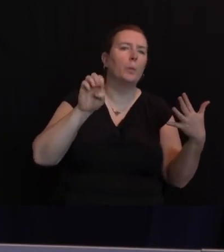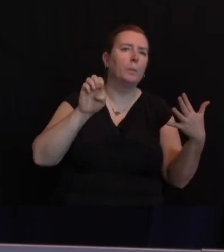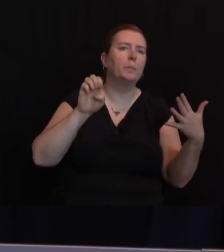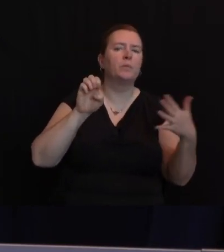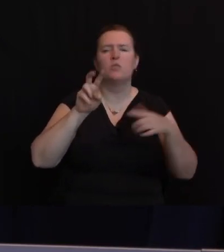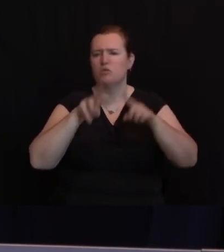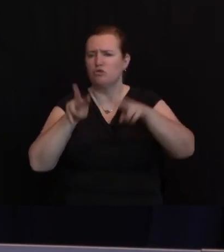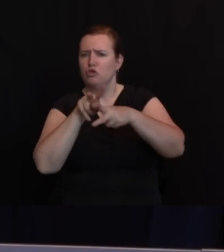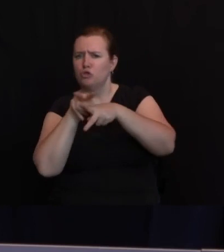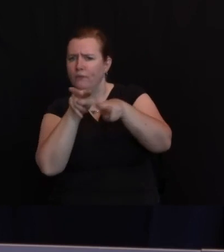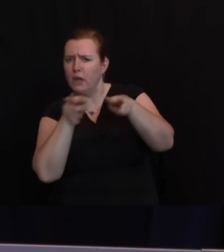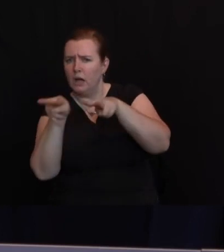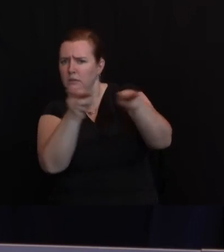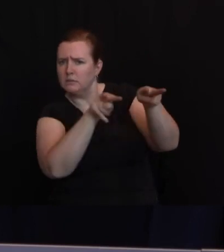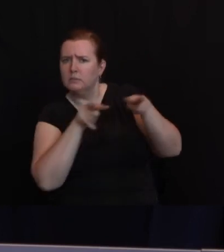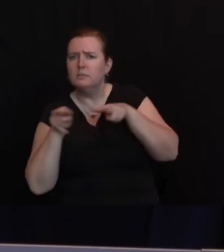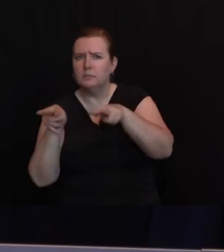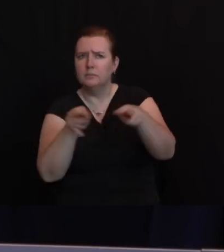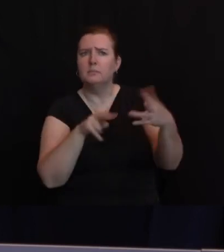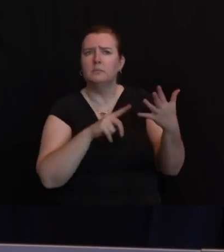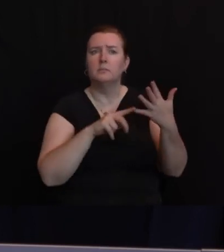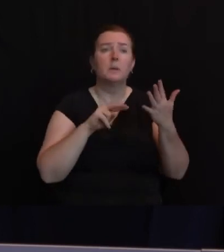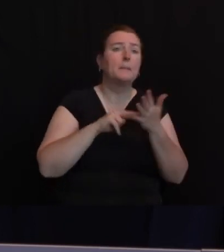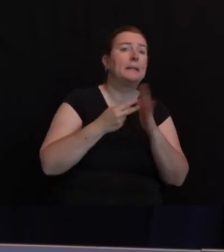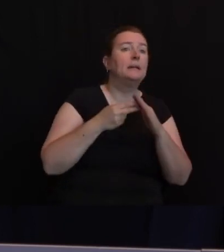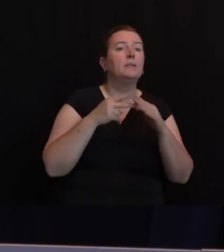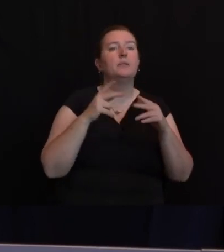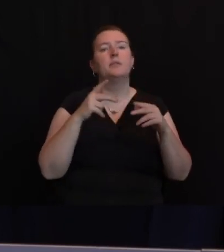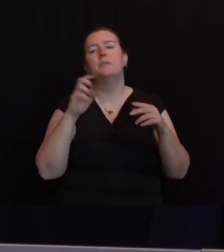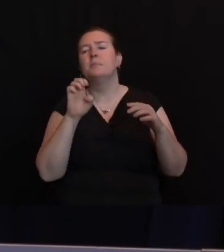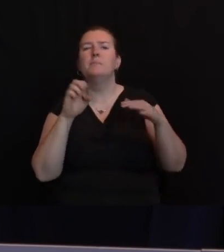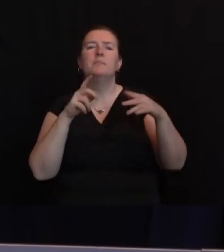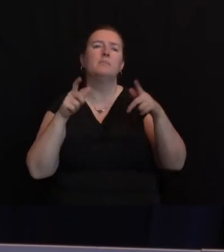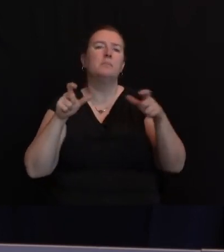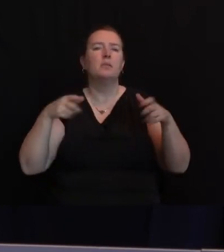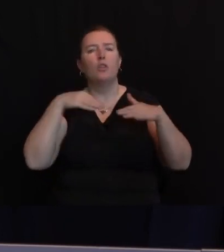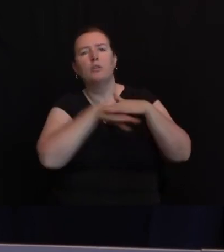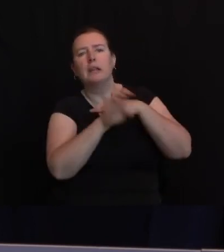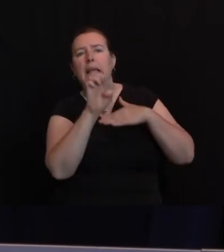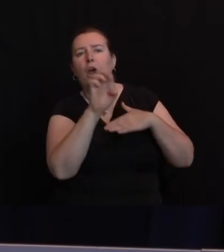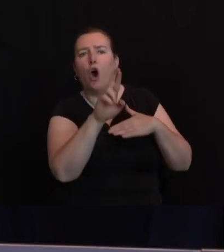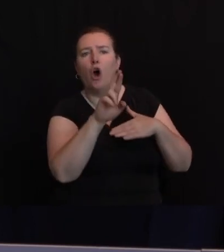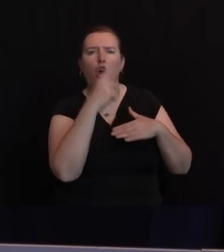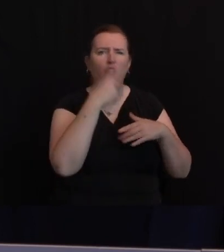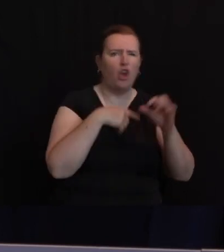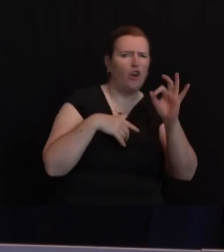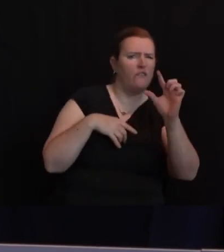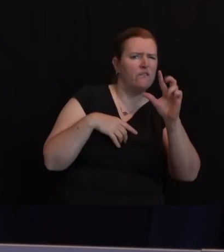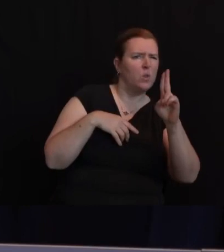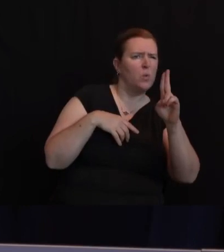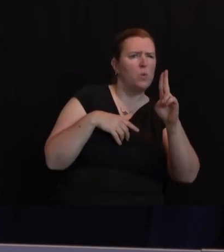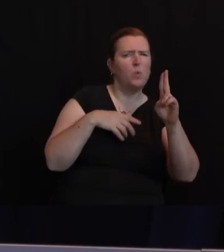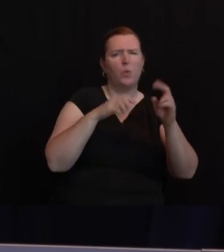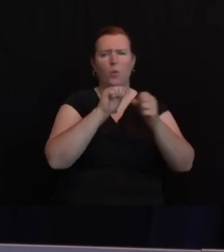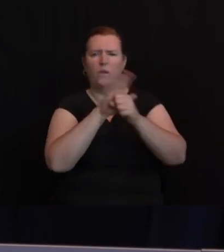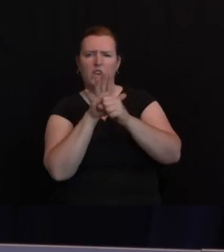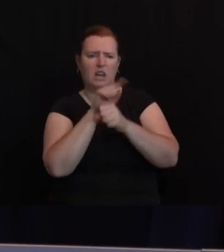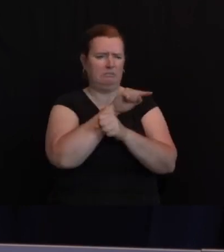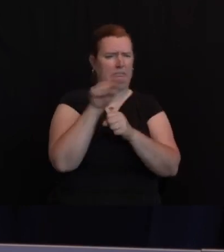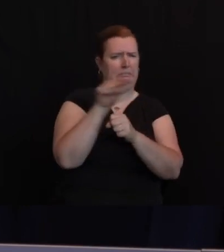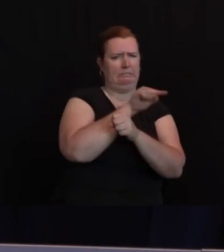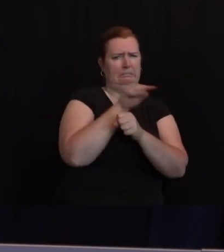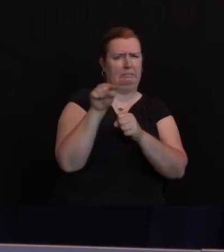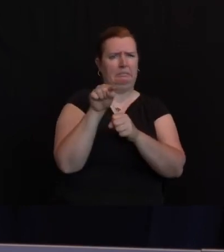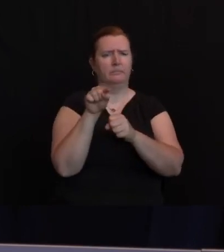for influenza-like illnesses or COVID-like illnesses. Together, those indicators are looked at on a daily